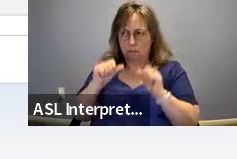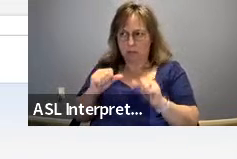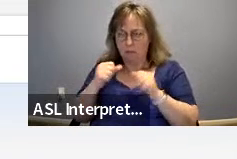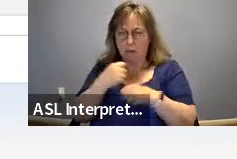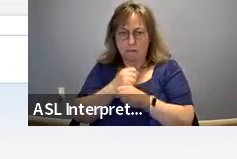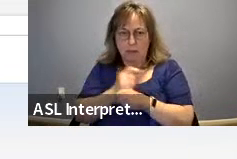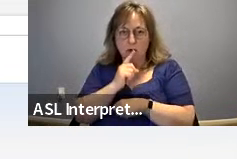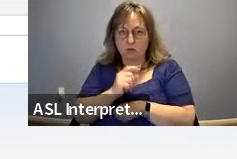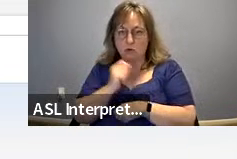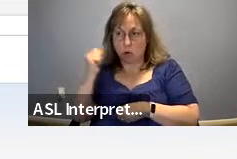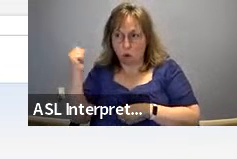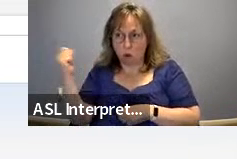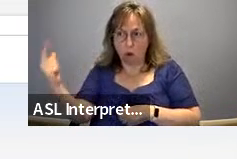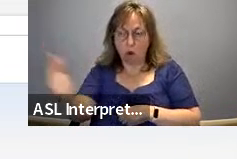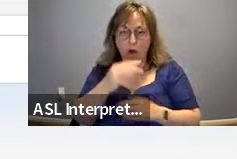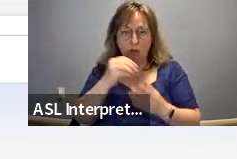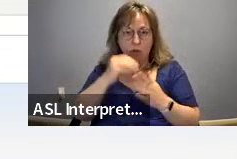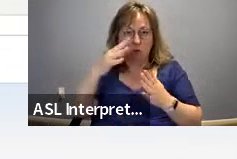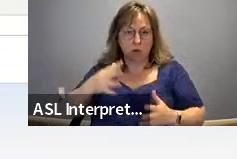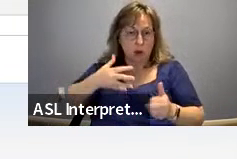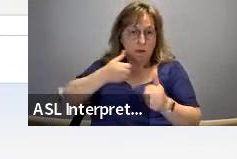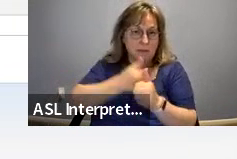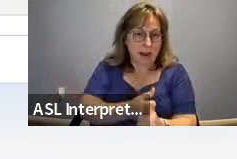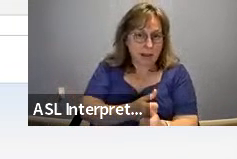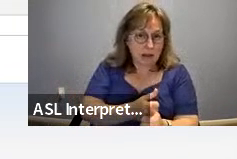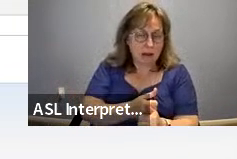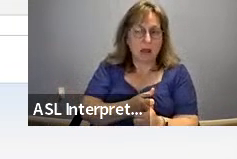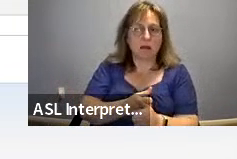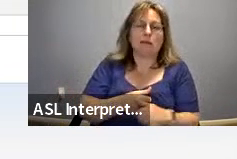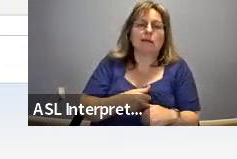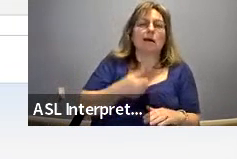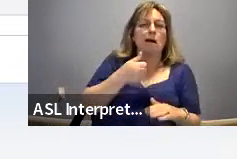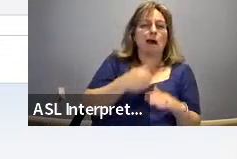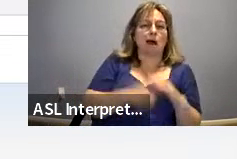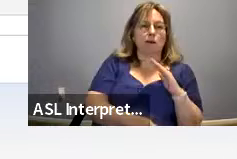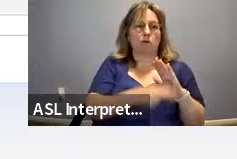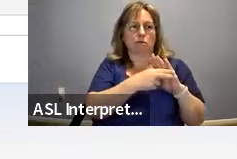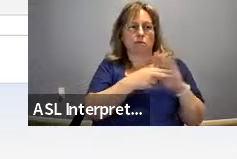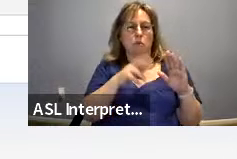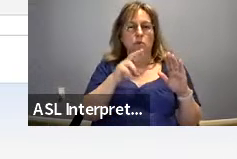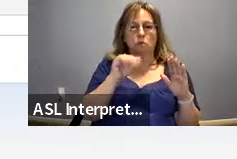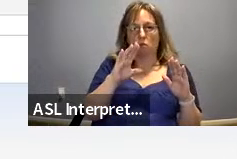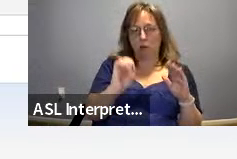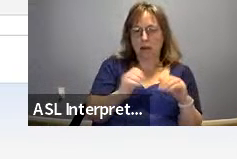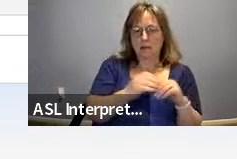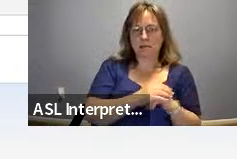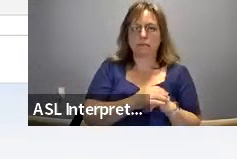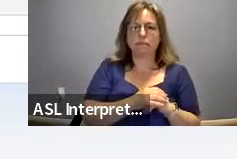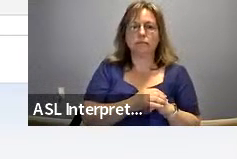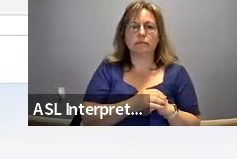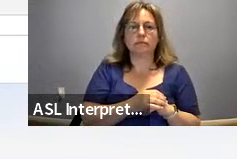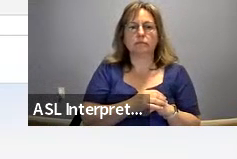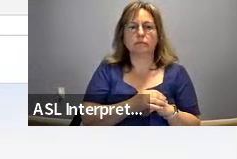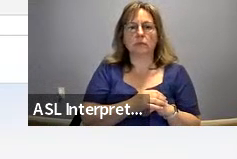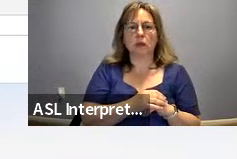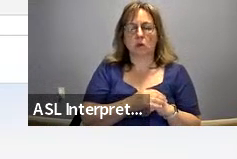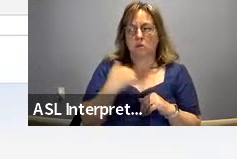and race categories. And there's been a communication sent out on this endeavor to